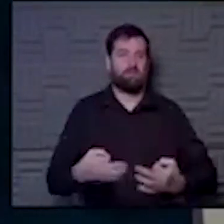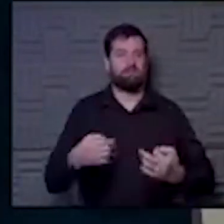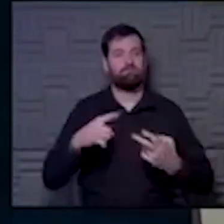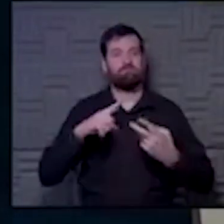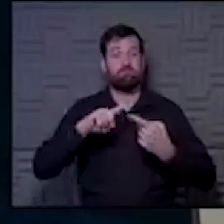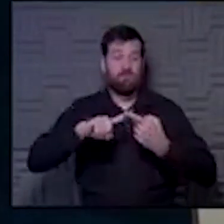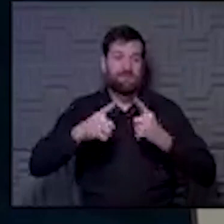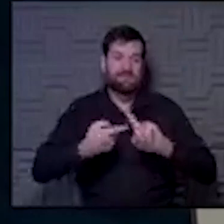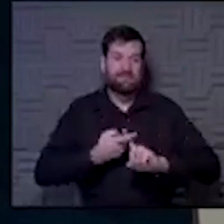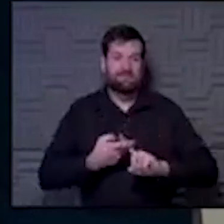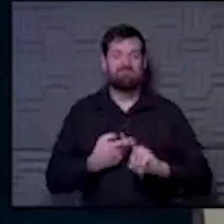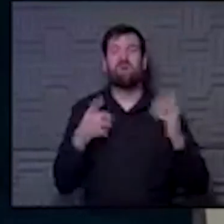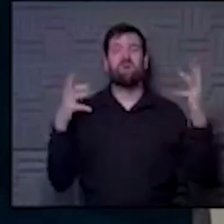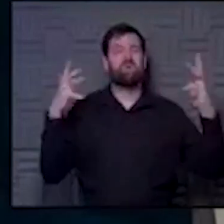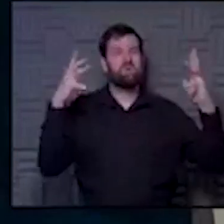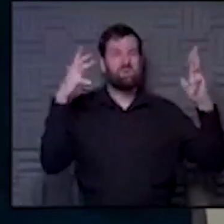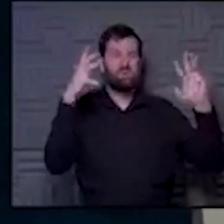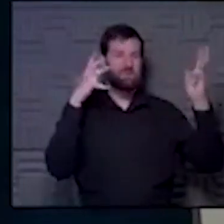friends.